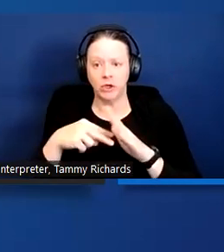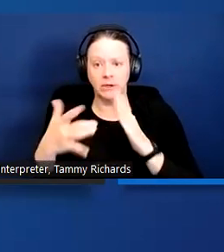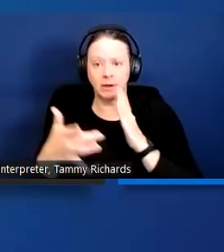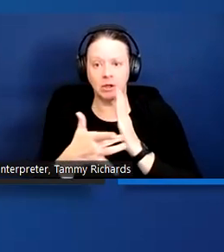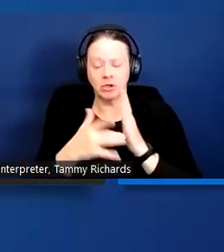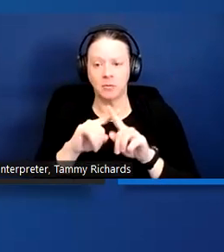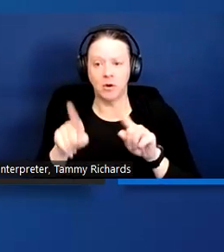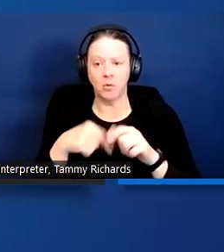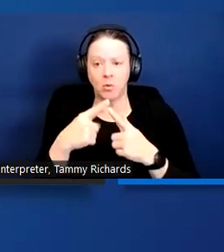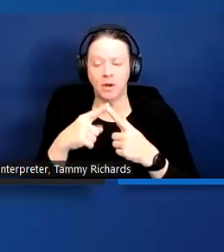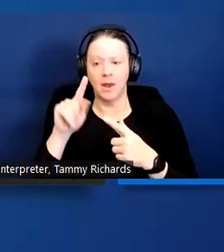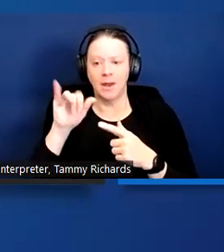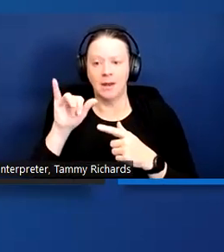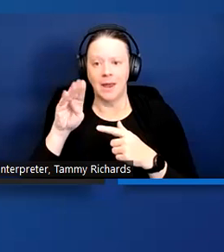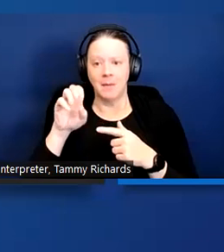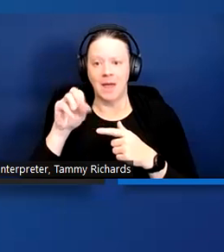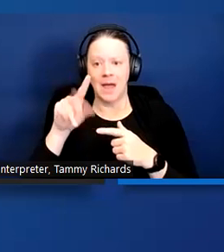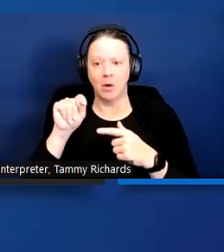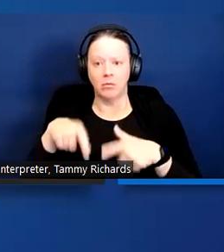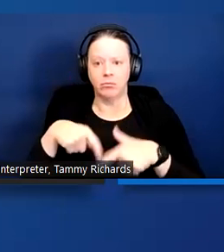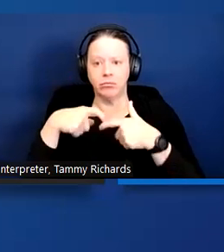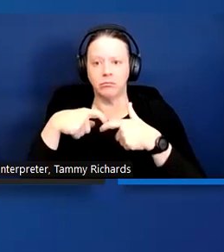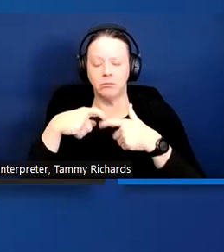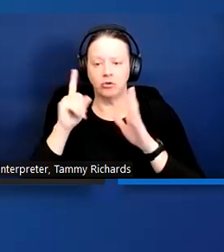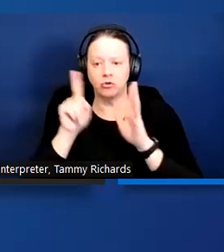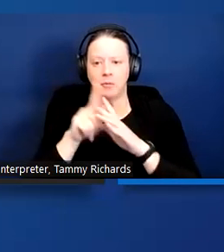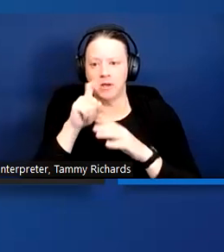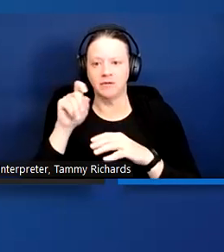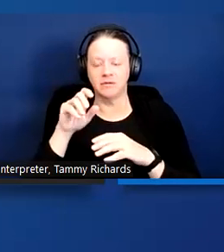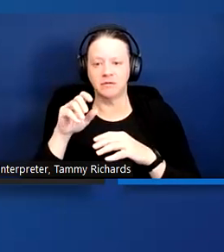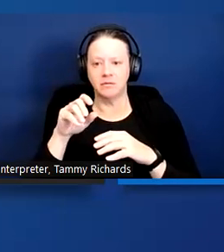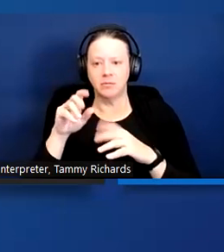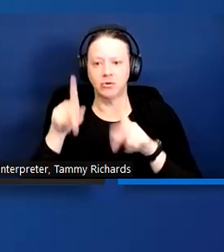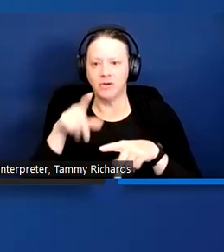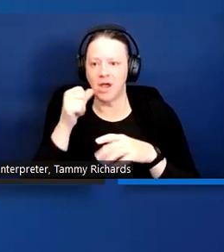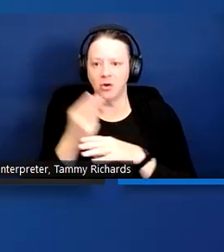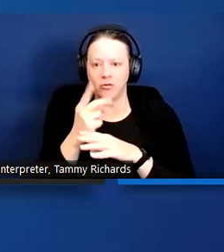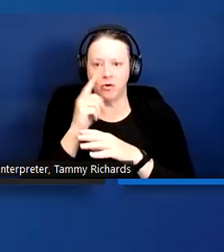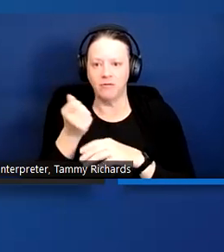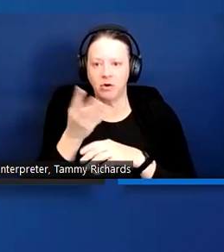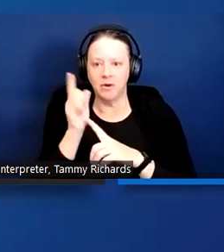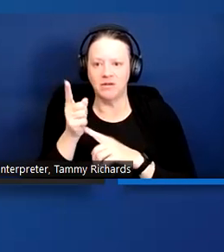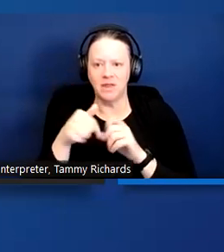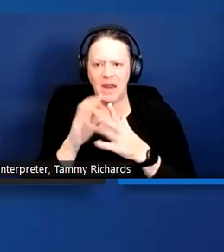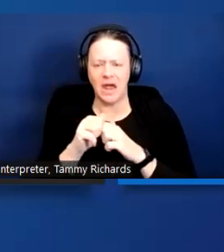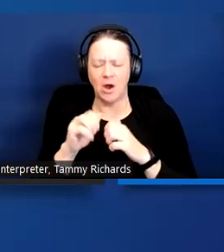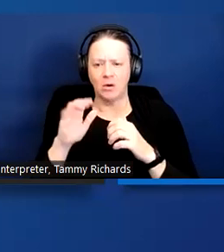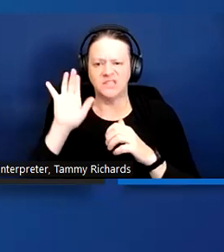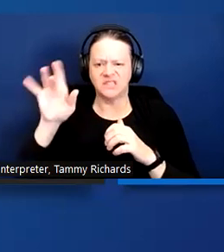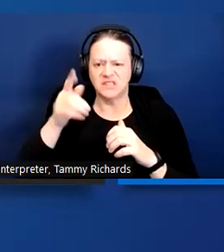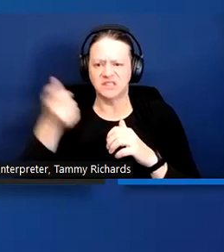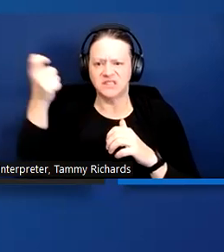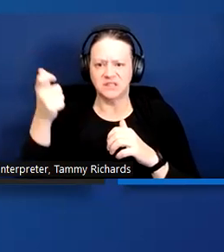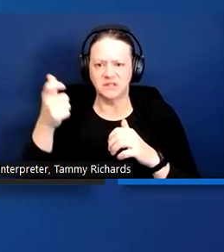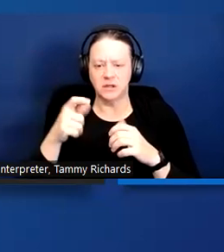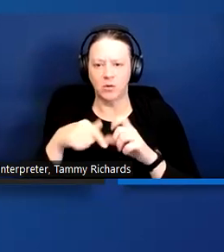the timeout thing appears because they've been idle for a few minutes, how frustrating is that going to be them to dismiss that or, cause issues to someone